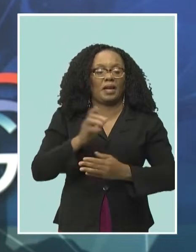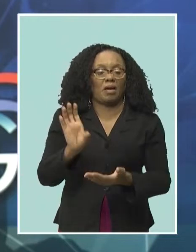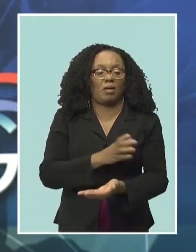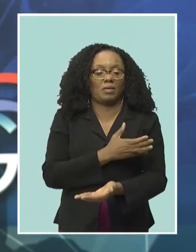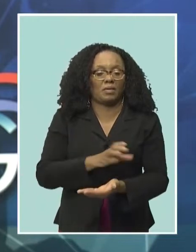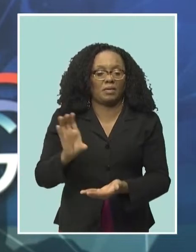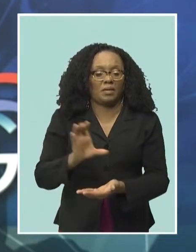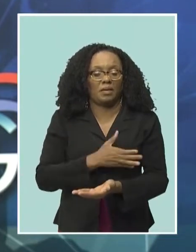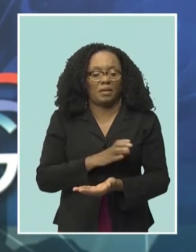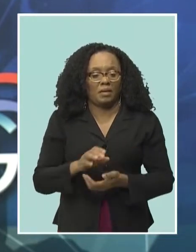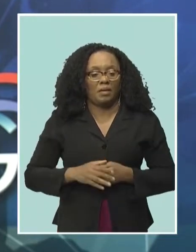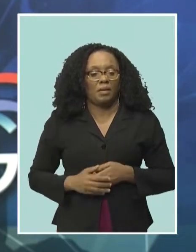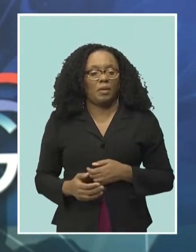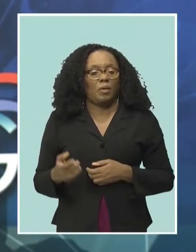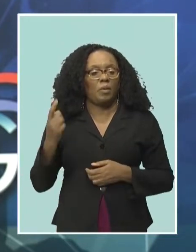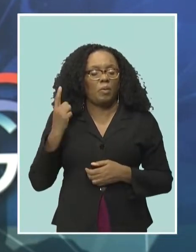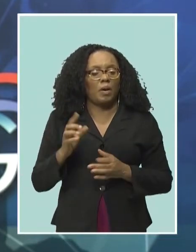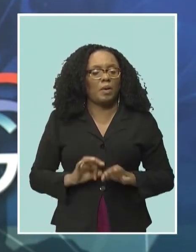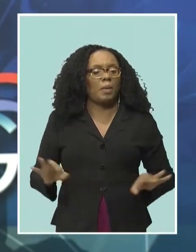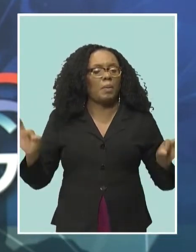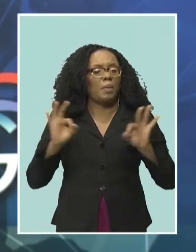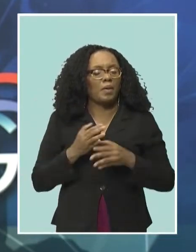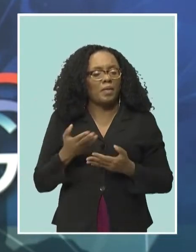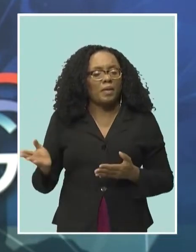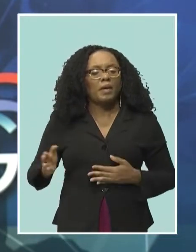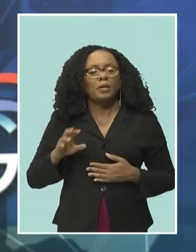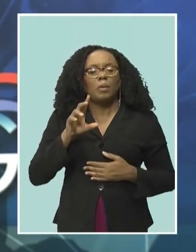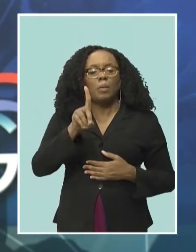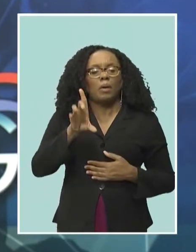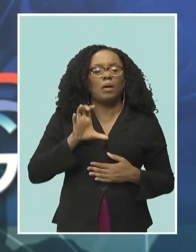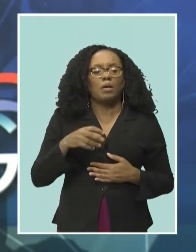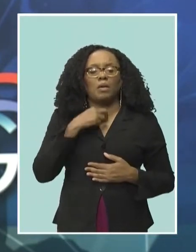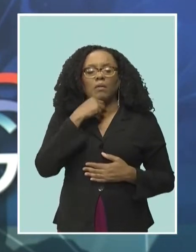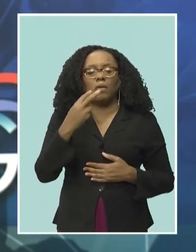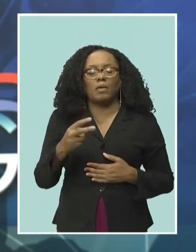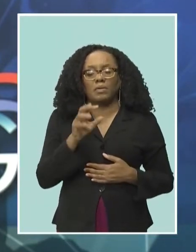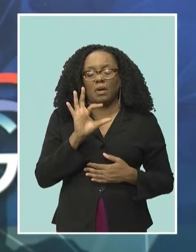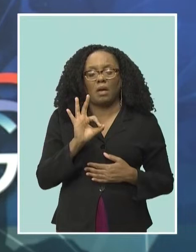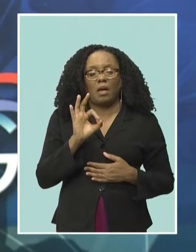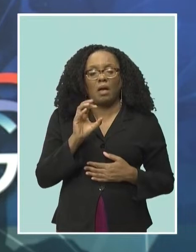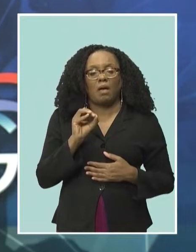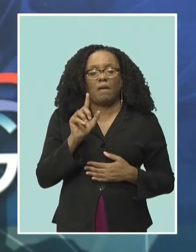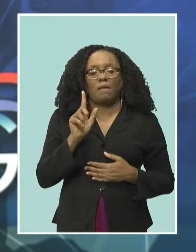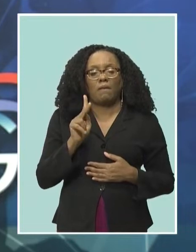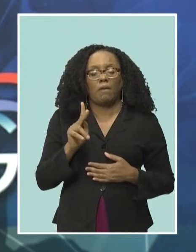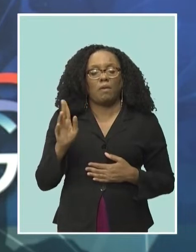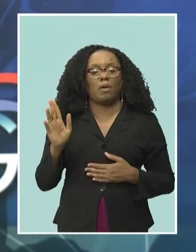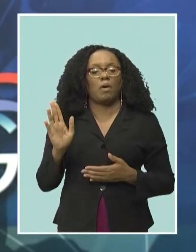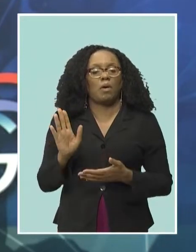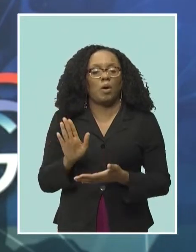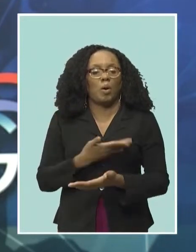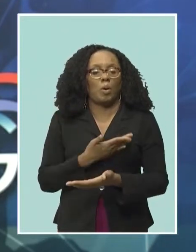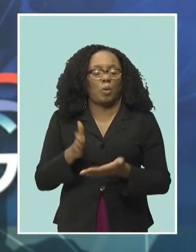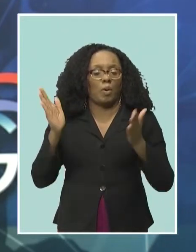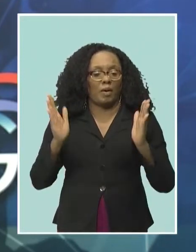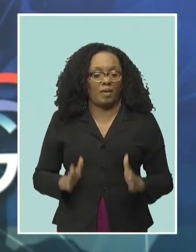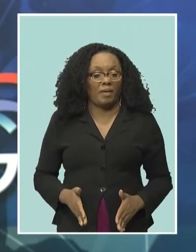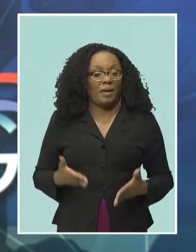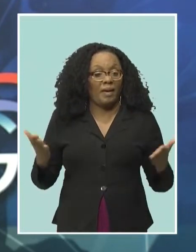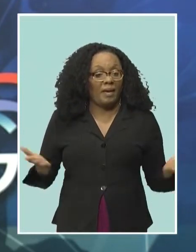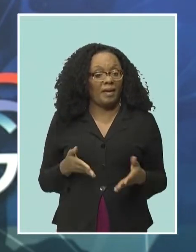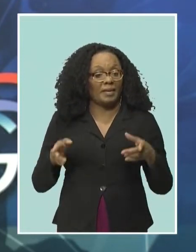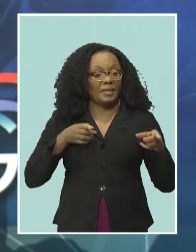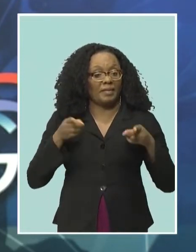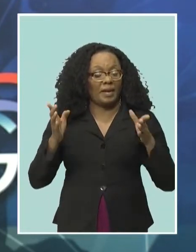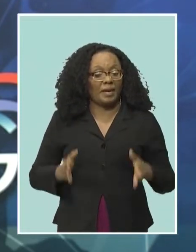One of the featured acts for the show is the 100-Voice Folk Choir. Joining us live now to share some more about it is musical